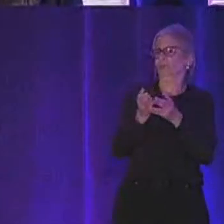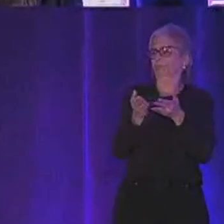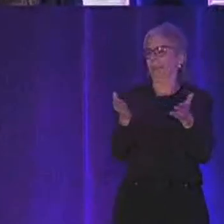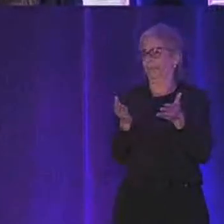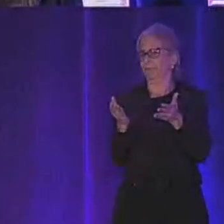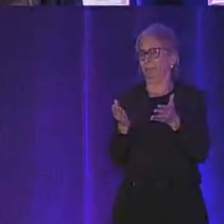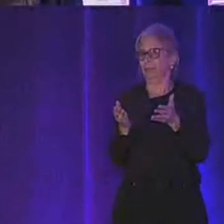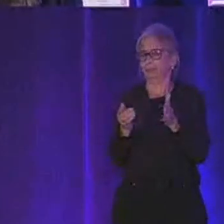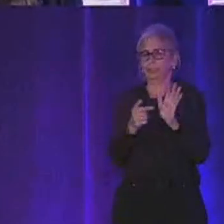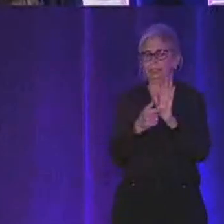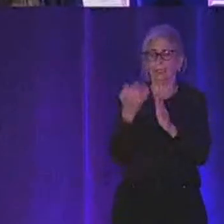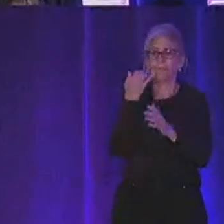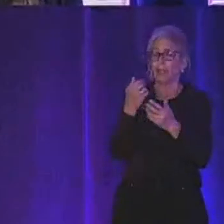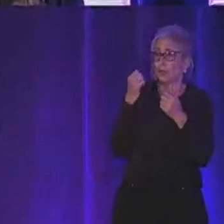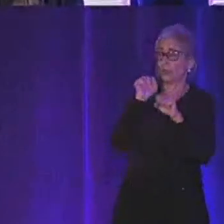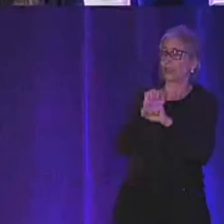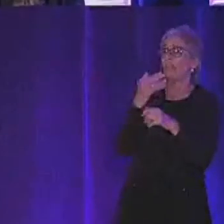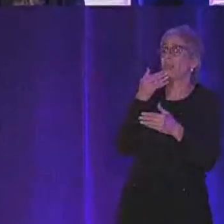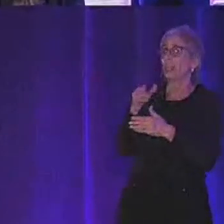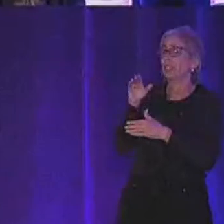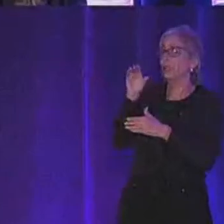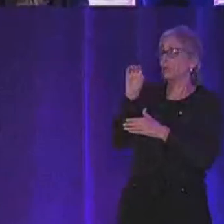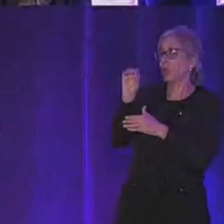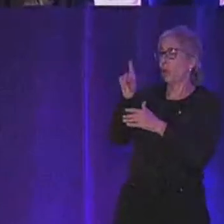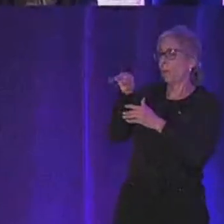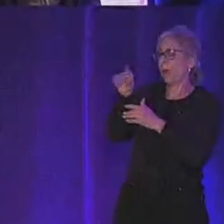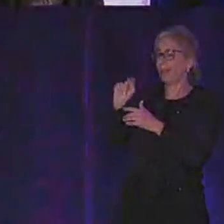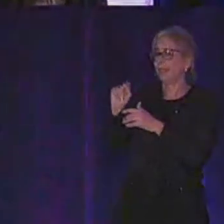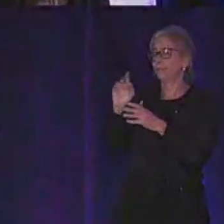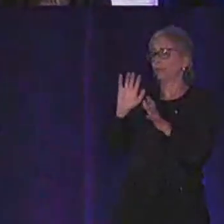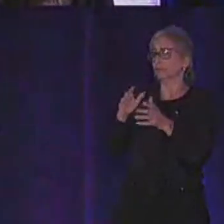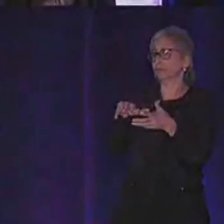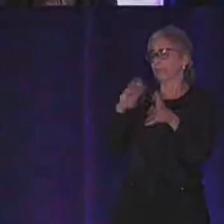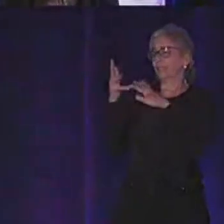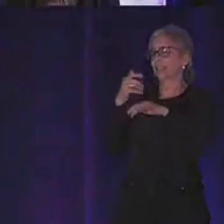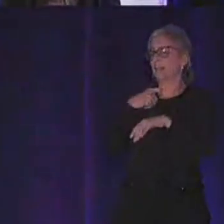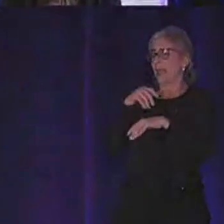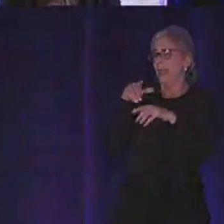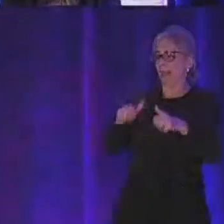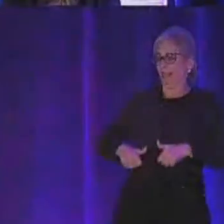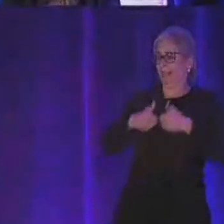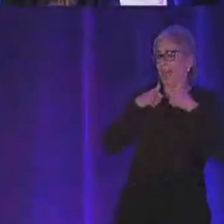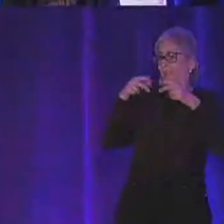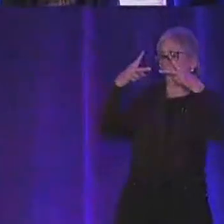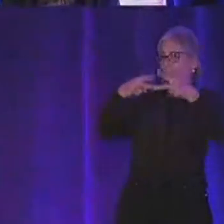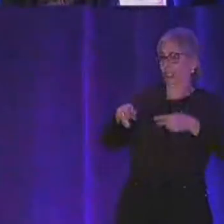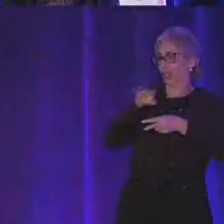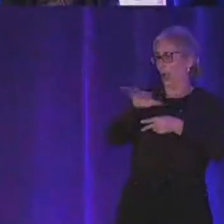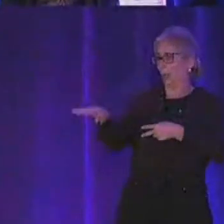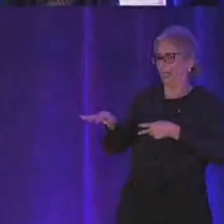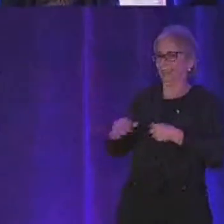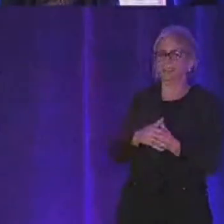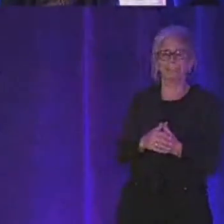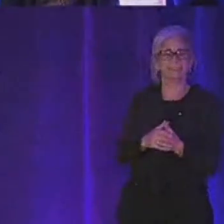that works. Thank you, Copilot, for spoiling my awesome live coding. Anyway,